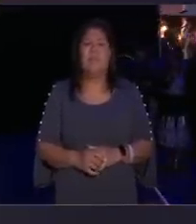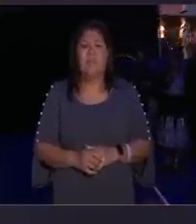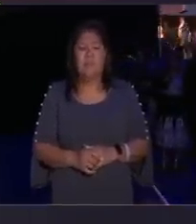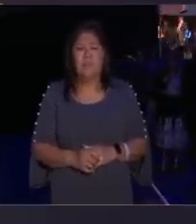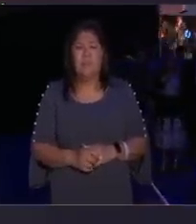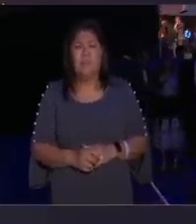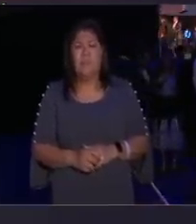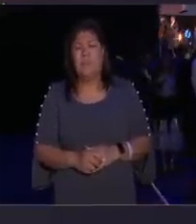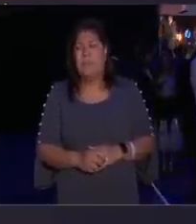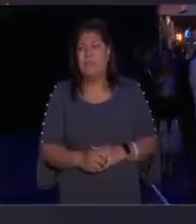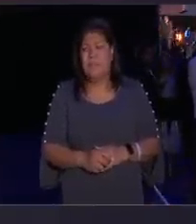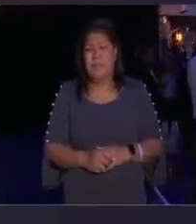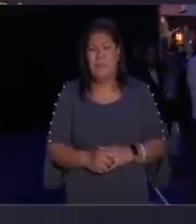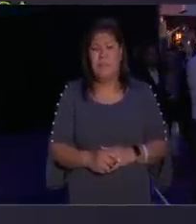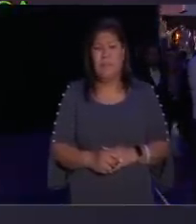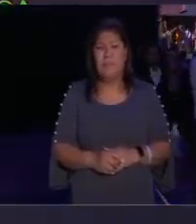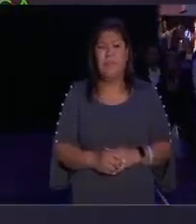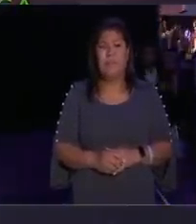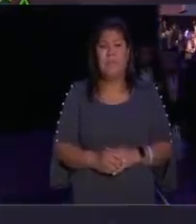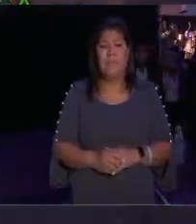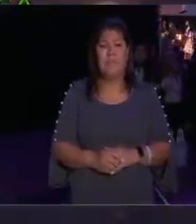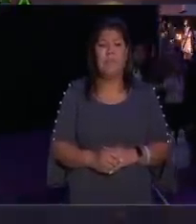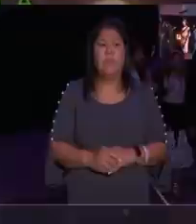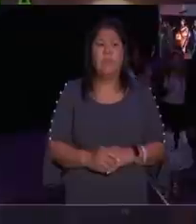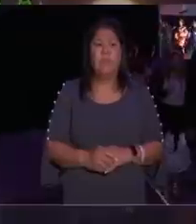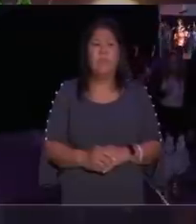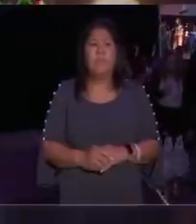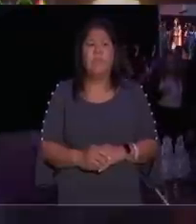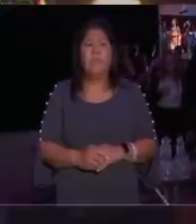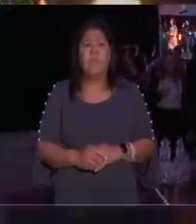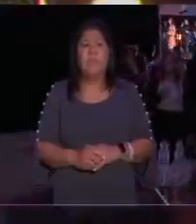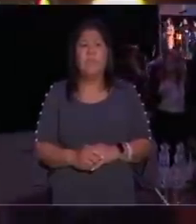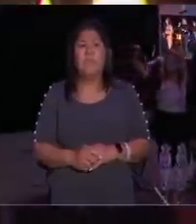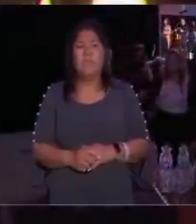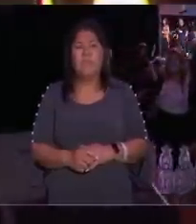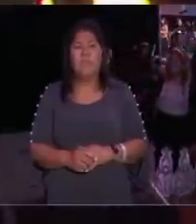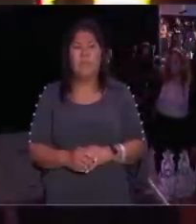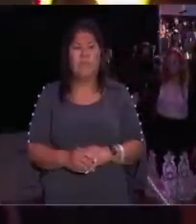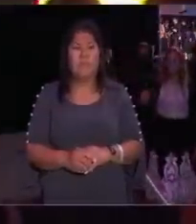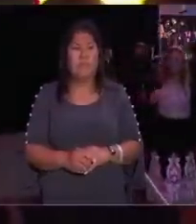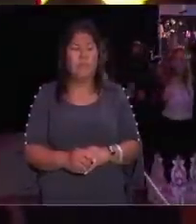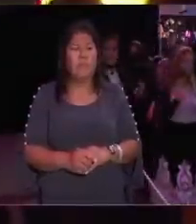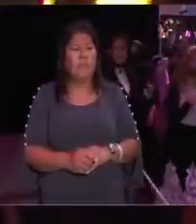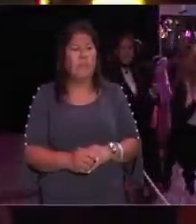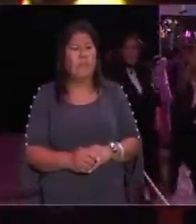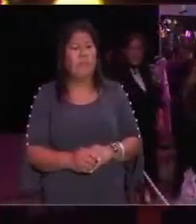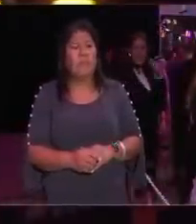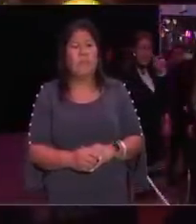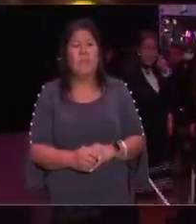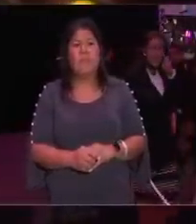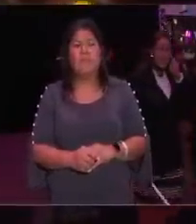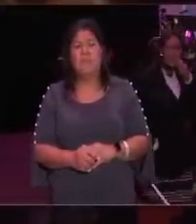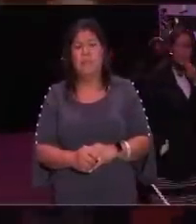Cristo, hermanos, praise the Lord, everyone. You may return to your seats.